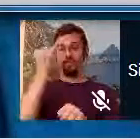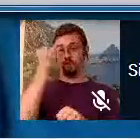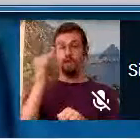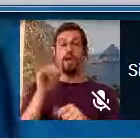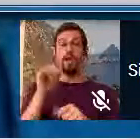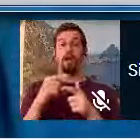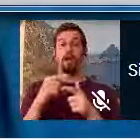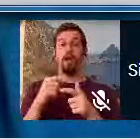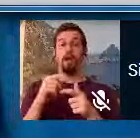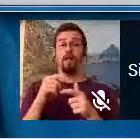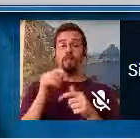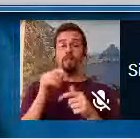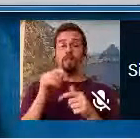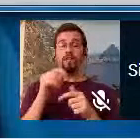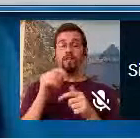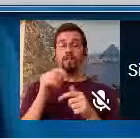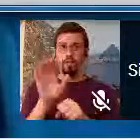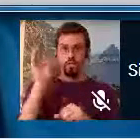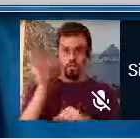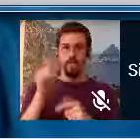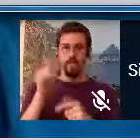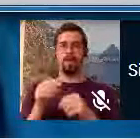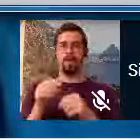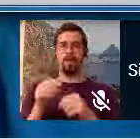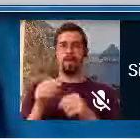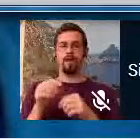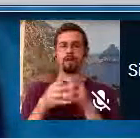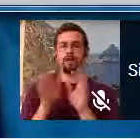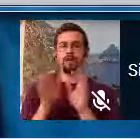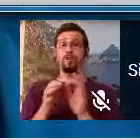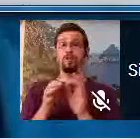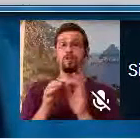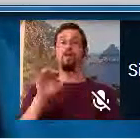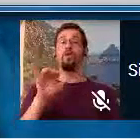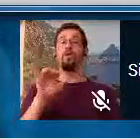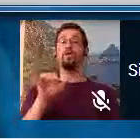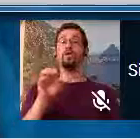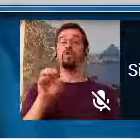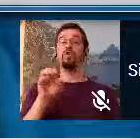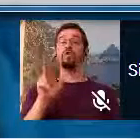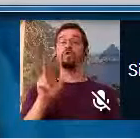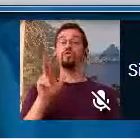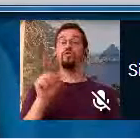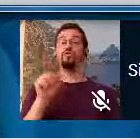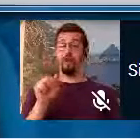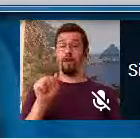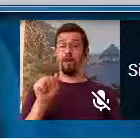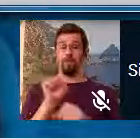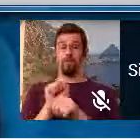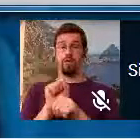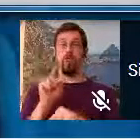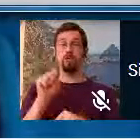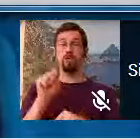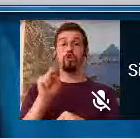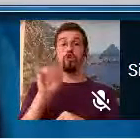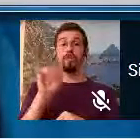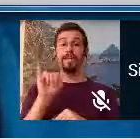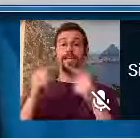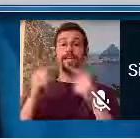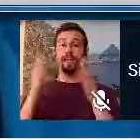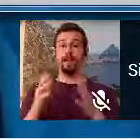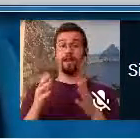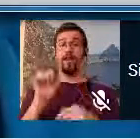interpretation. This is Yosra's work, everyone. TuniSigner, an avatar-based system to